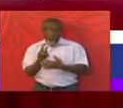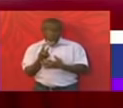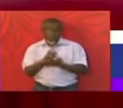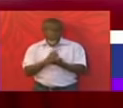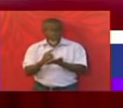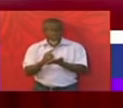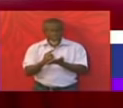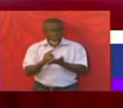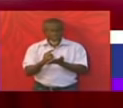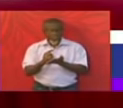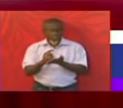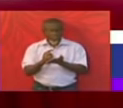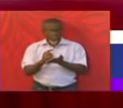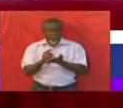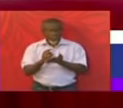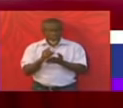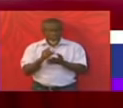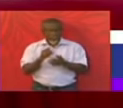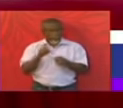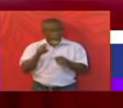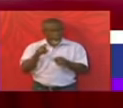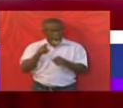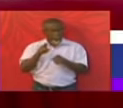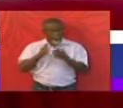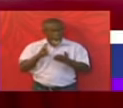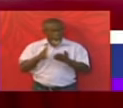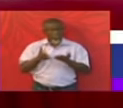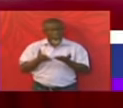starting vaccines after 12 weeks?